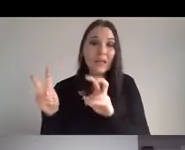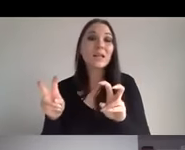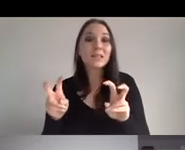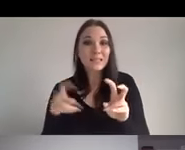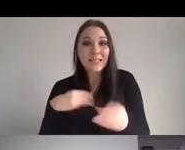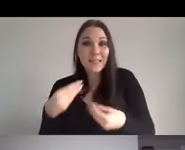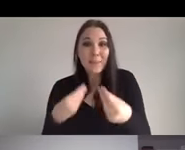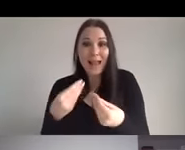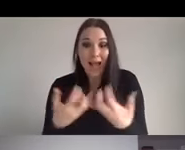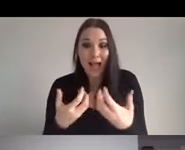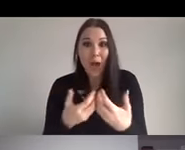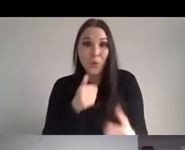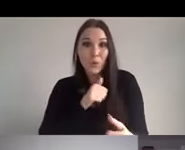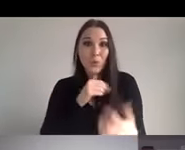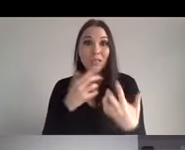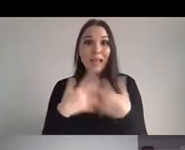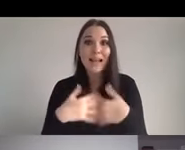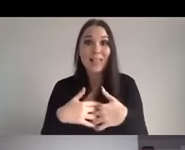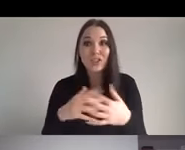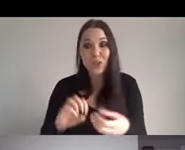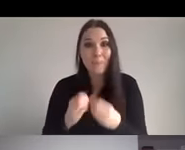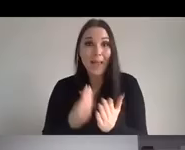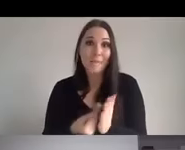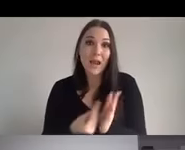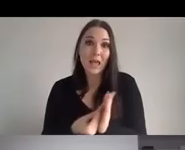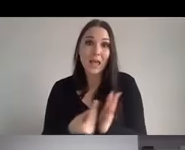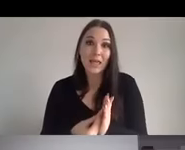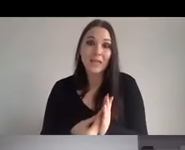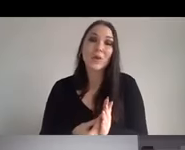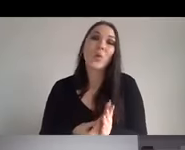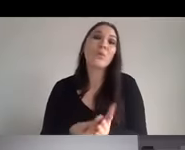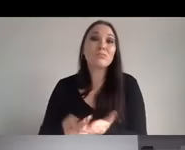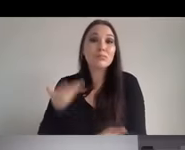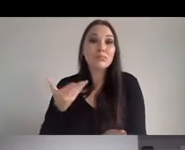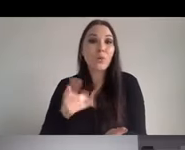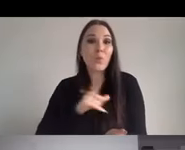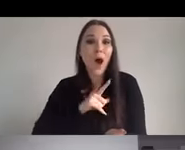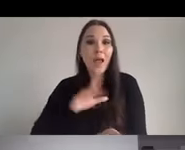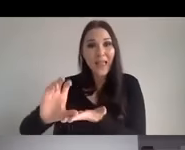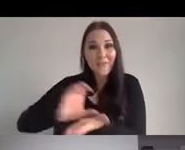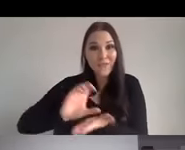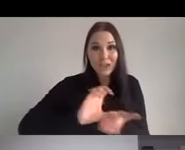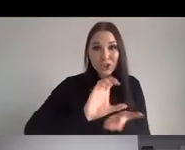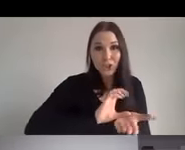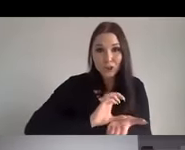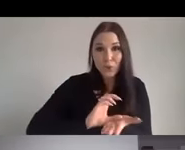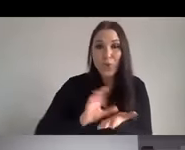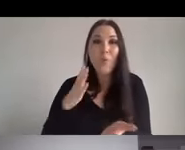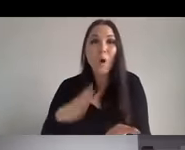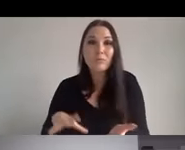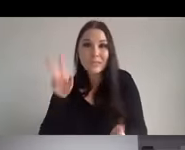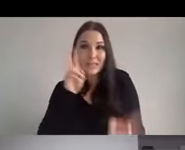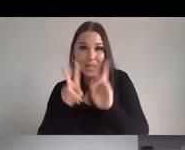money? Because inside of Europe, the investors still want to see that you can make a return on investment on the